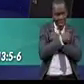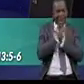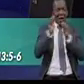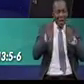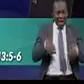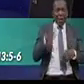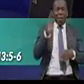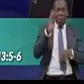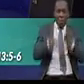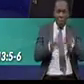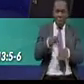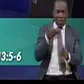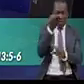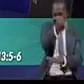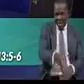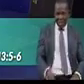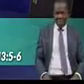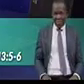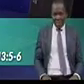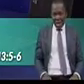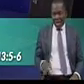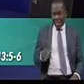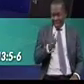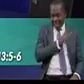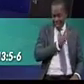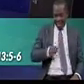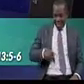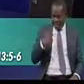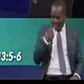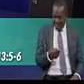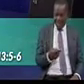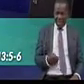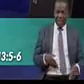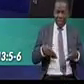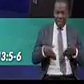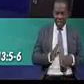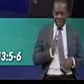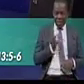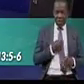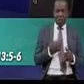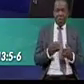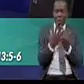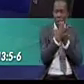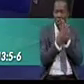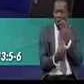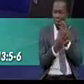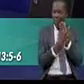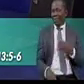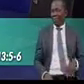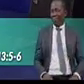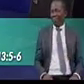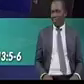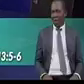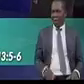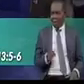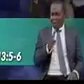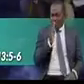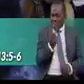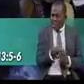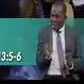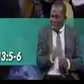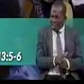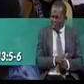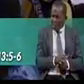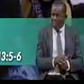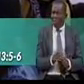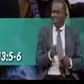let's go. Be careful how you obey the commandment of somebody who wants to perish. He wants